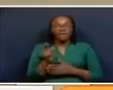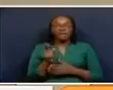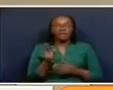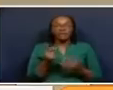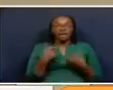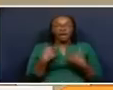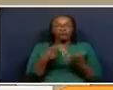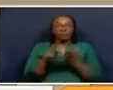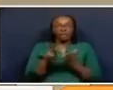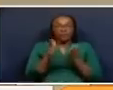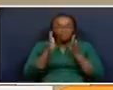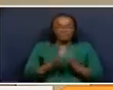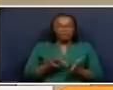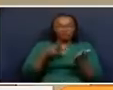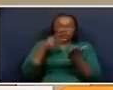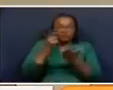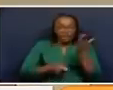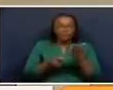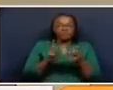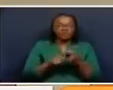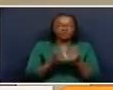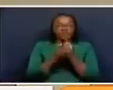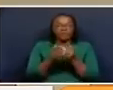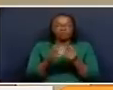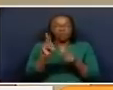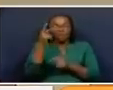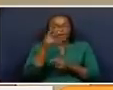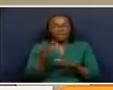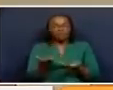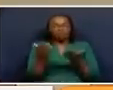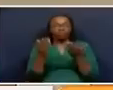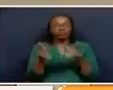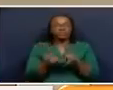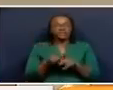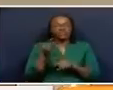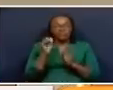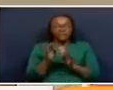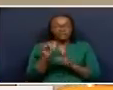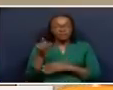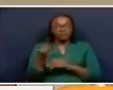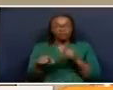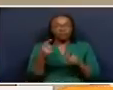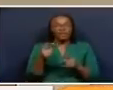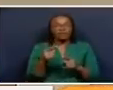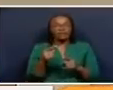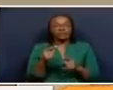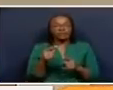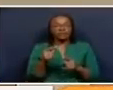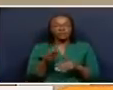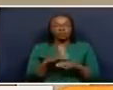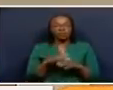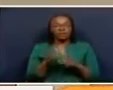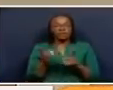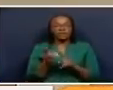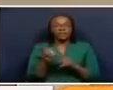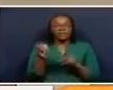price for Kenya to be where it is. You know, and if he wins the elections in on 9th